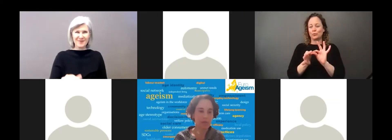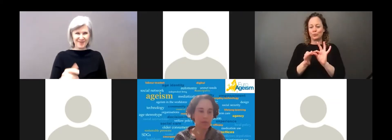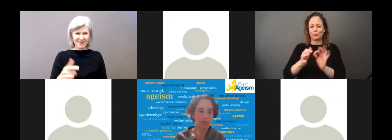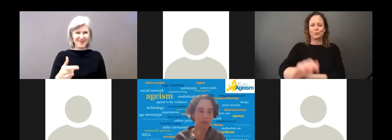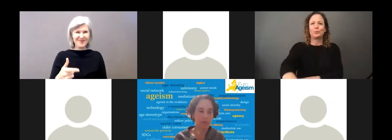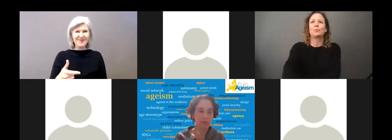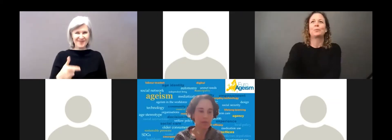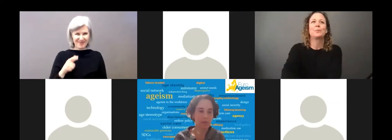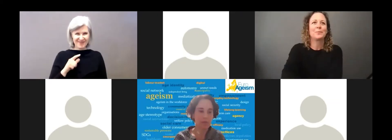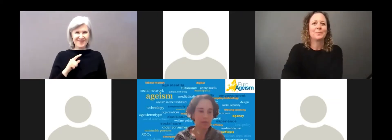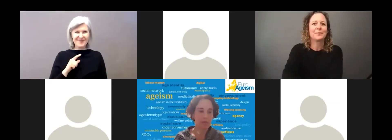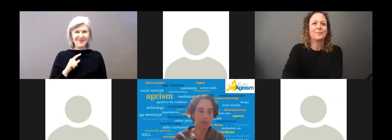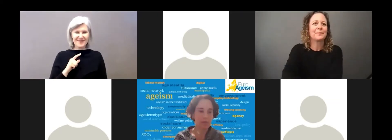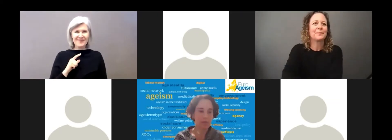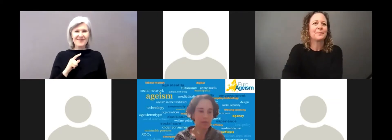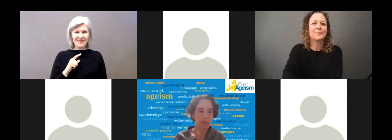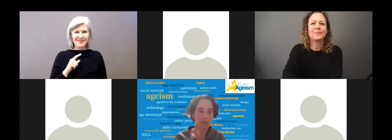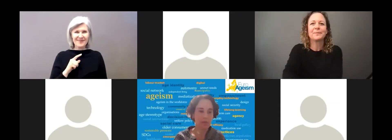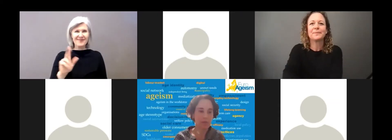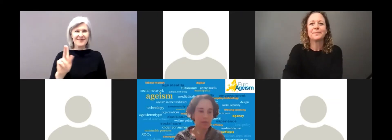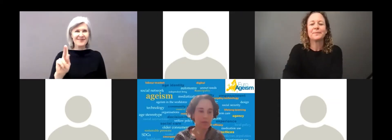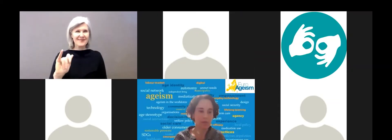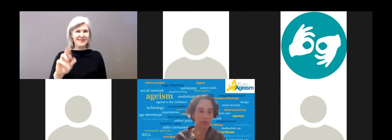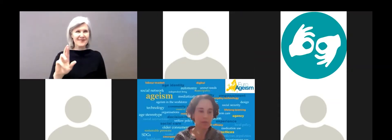Just give me 2 seconds.